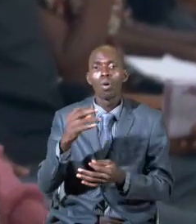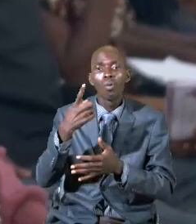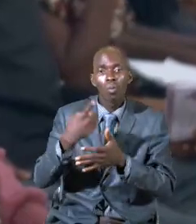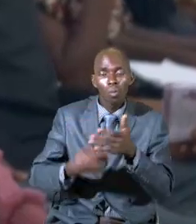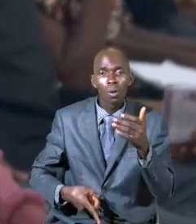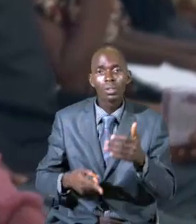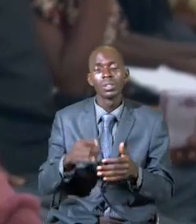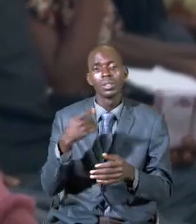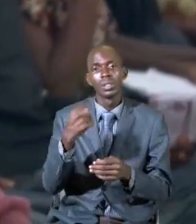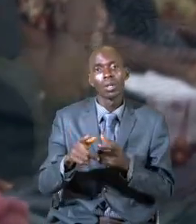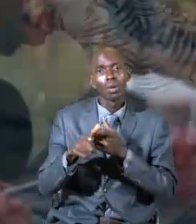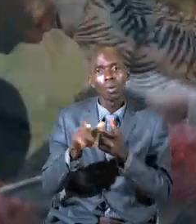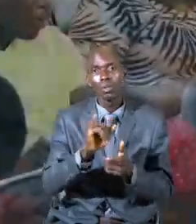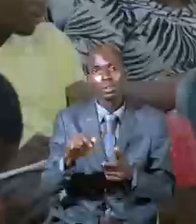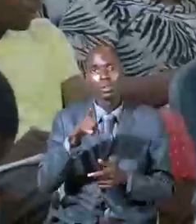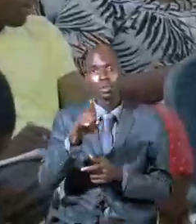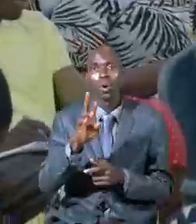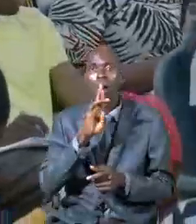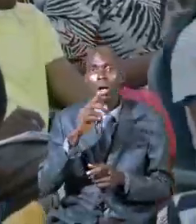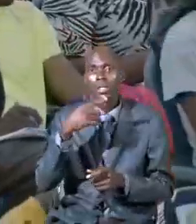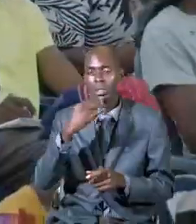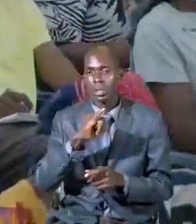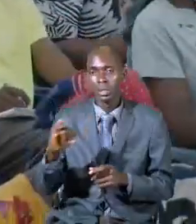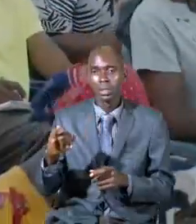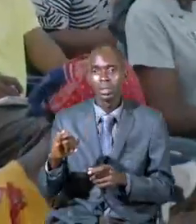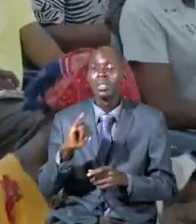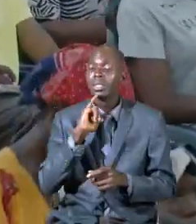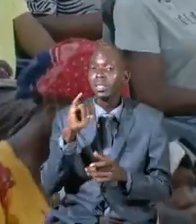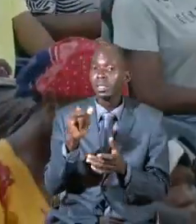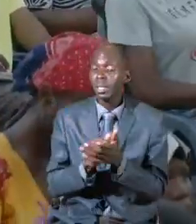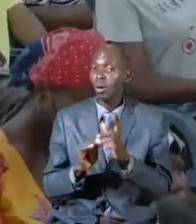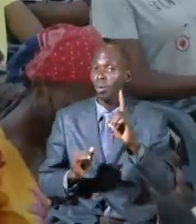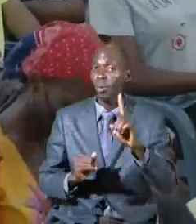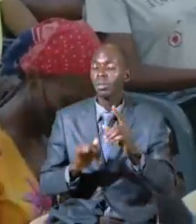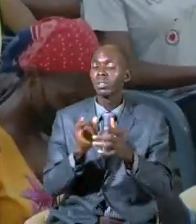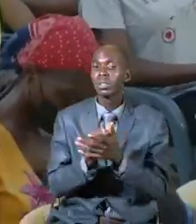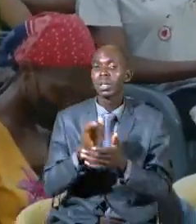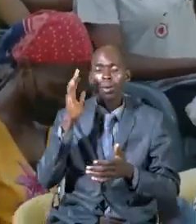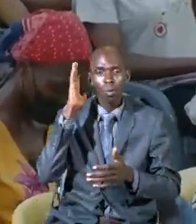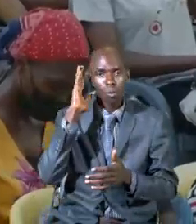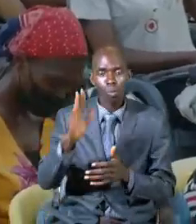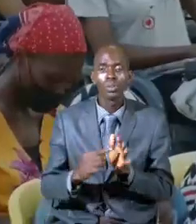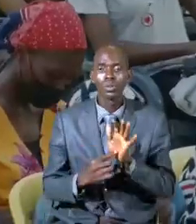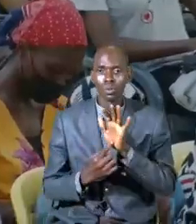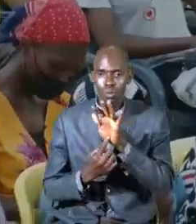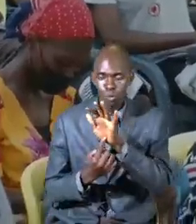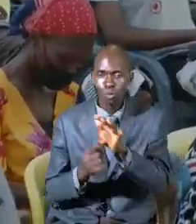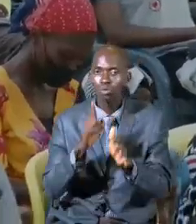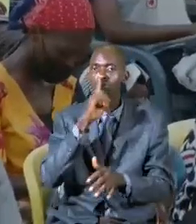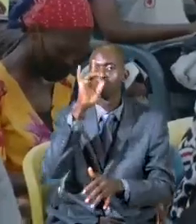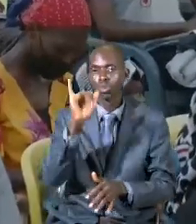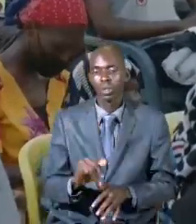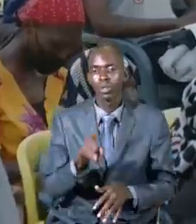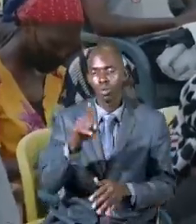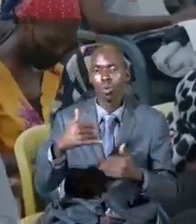the running you are talking about is that one that will justify you have been running.